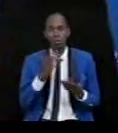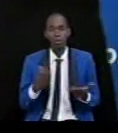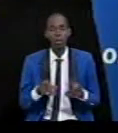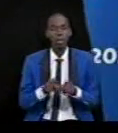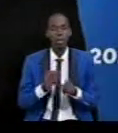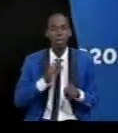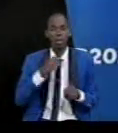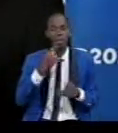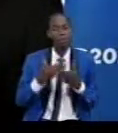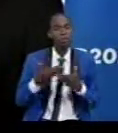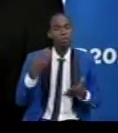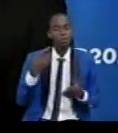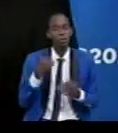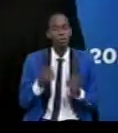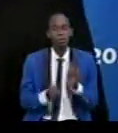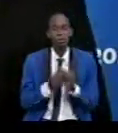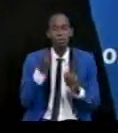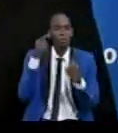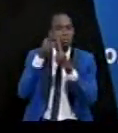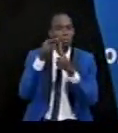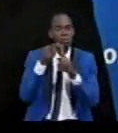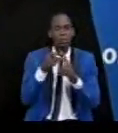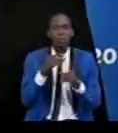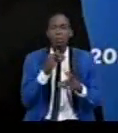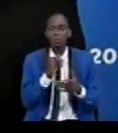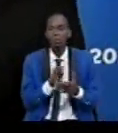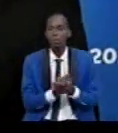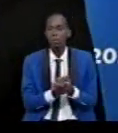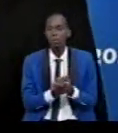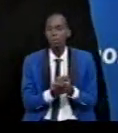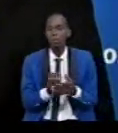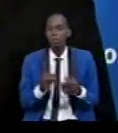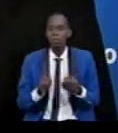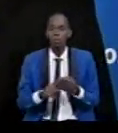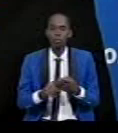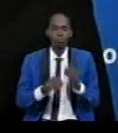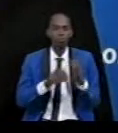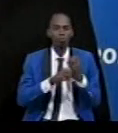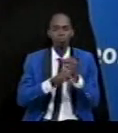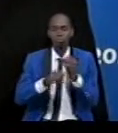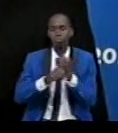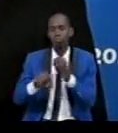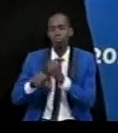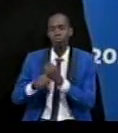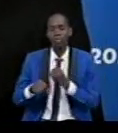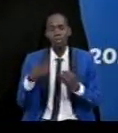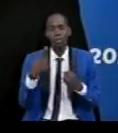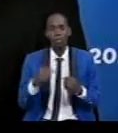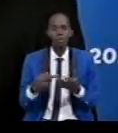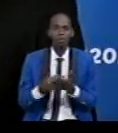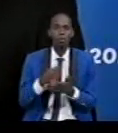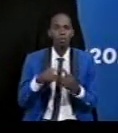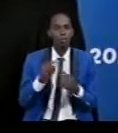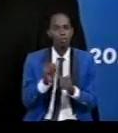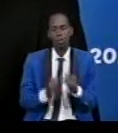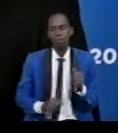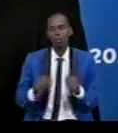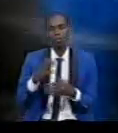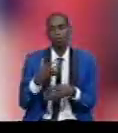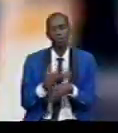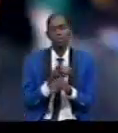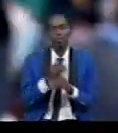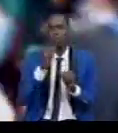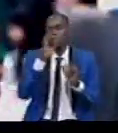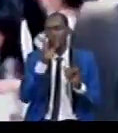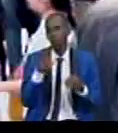the main goal is indeed fulfilling the Great Commission, which is to spread the gospel to every creature. God bless you as you continue to